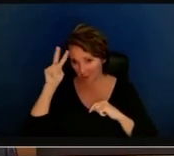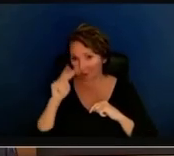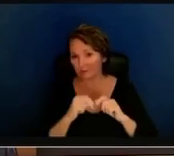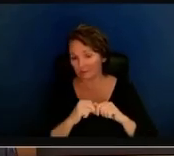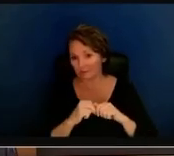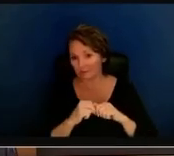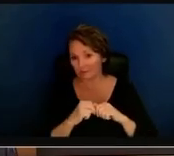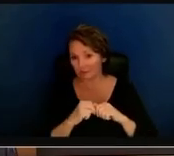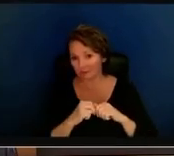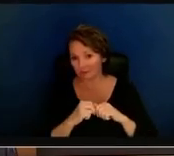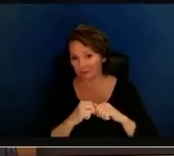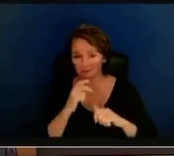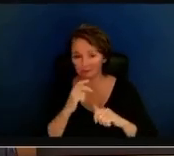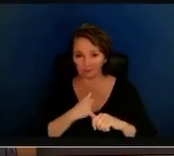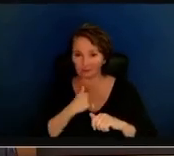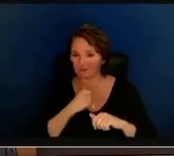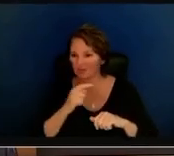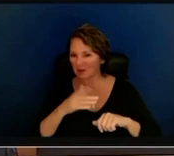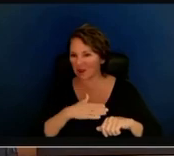Sorry.